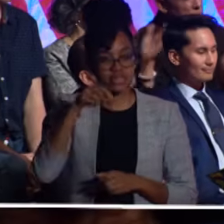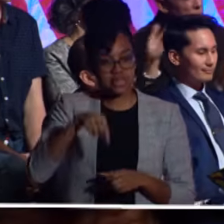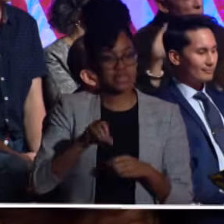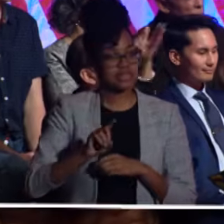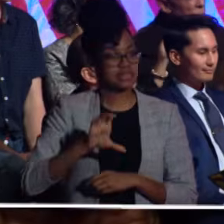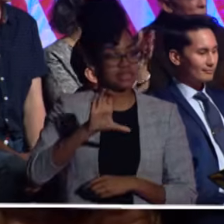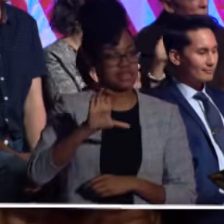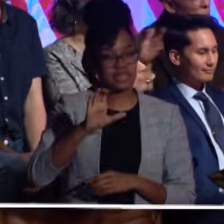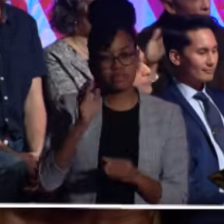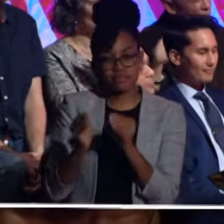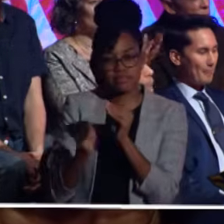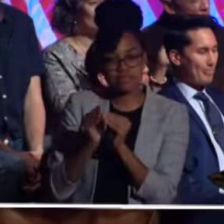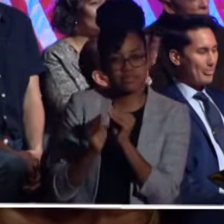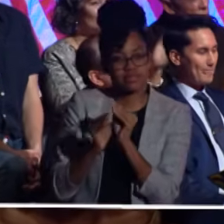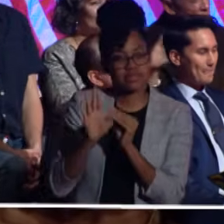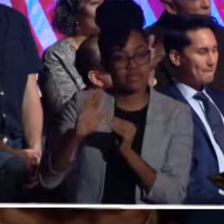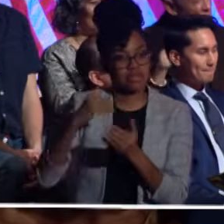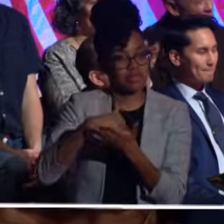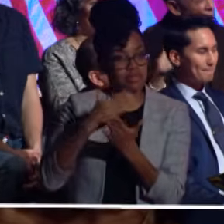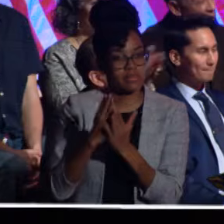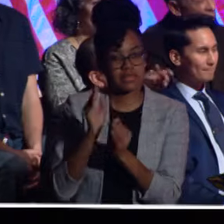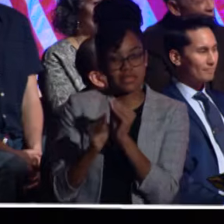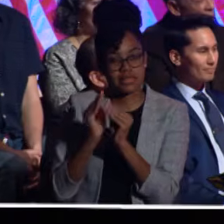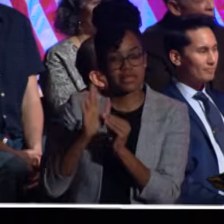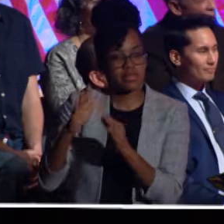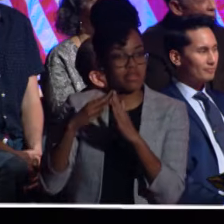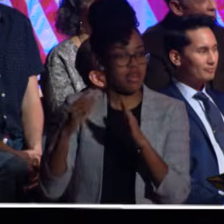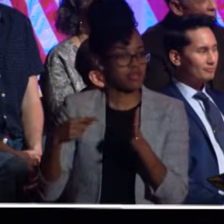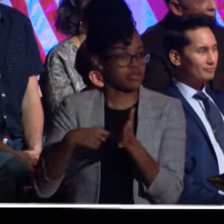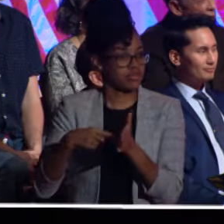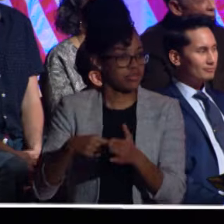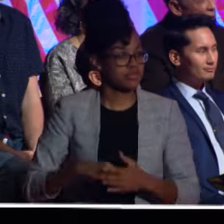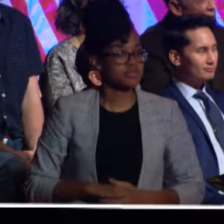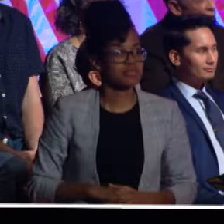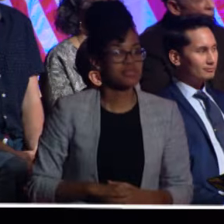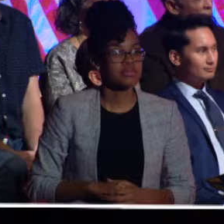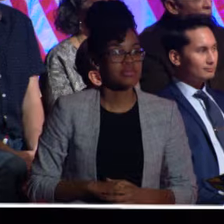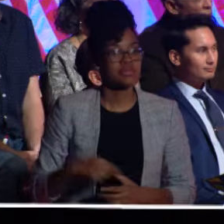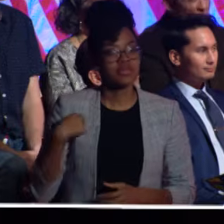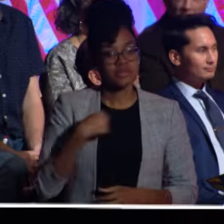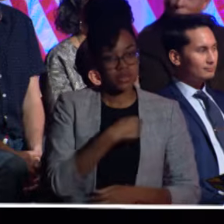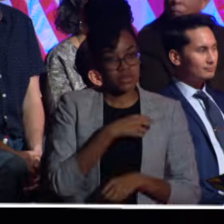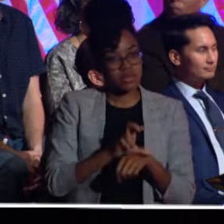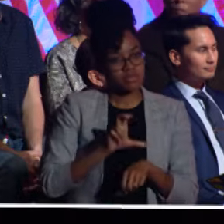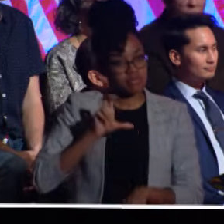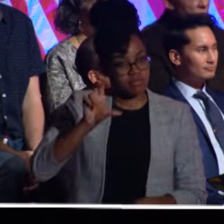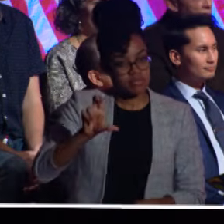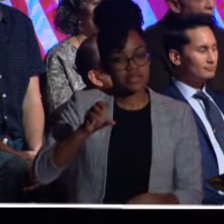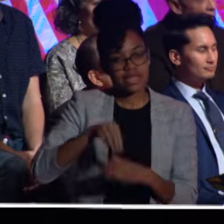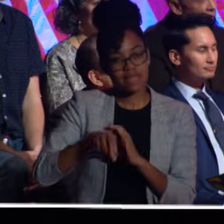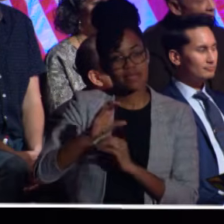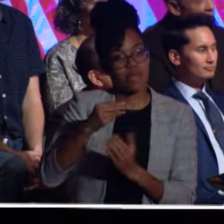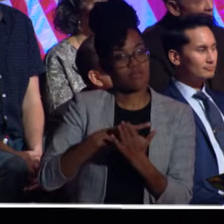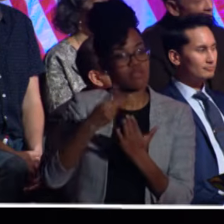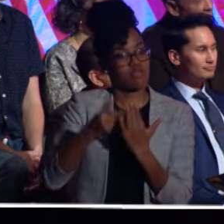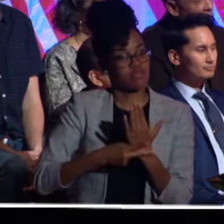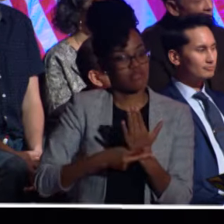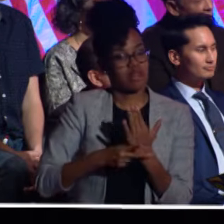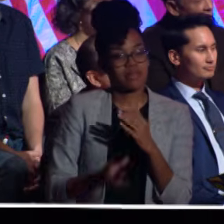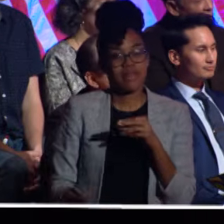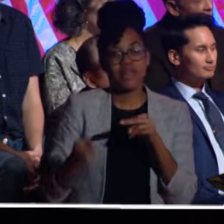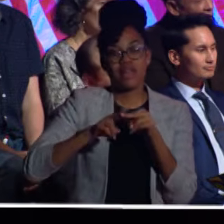It's a successful program, and I'm proud that in my coming budget, we're increasing our investment in Safe at Home by $2 million.